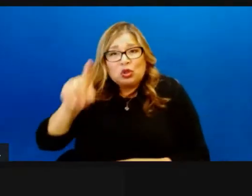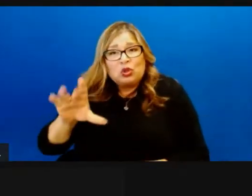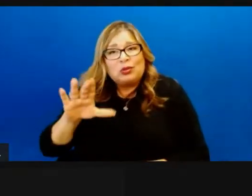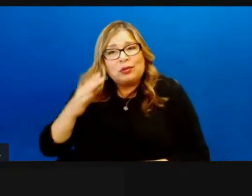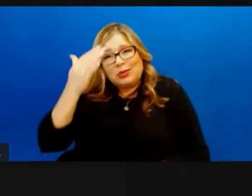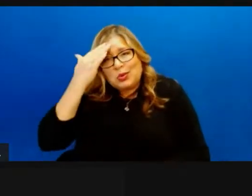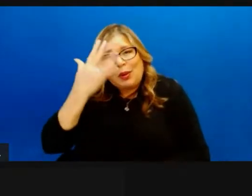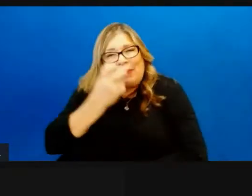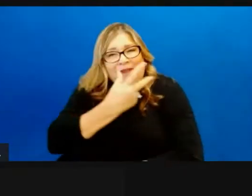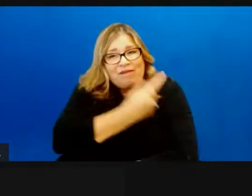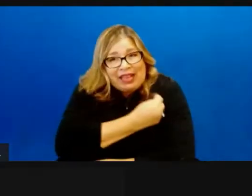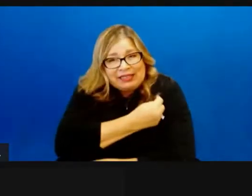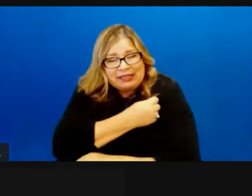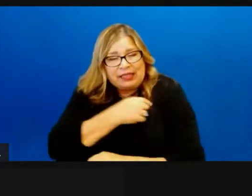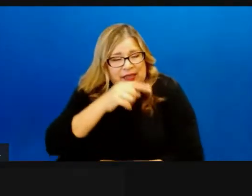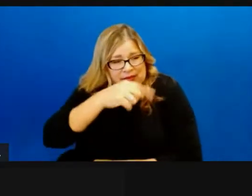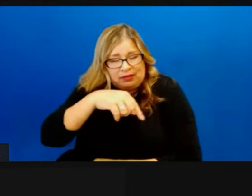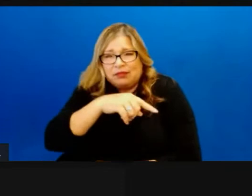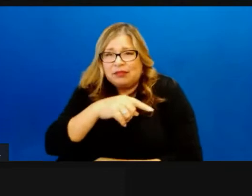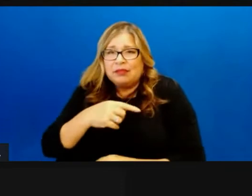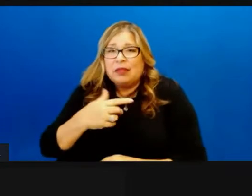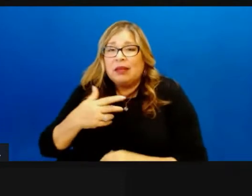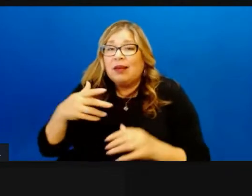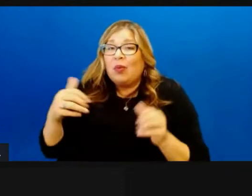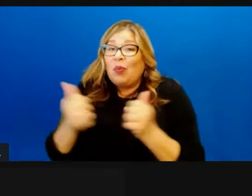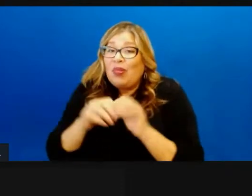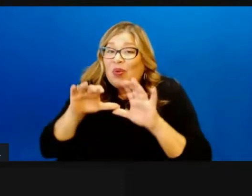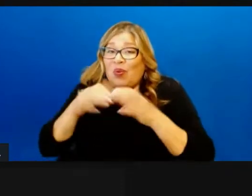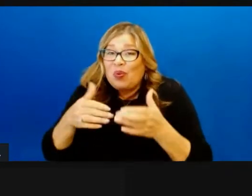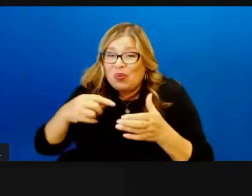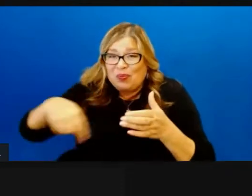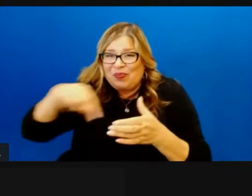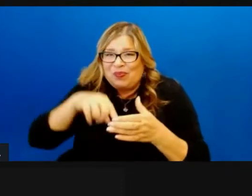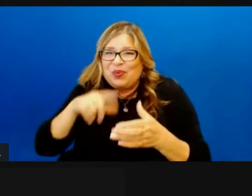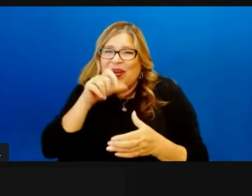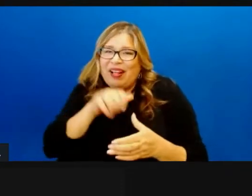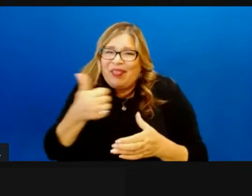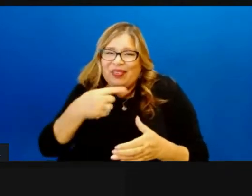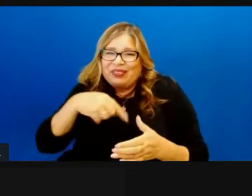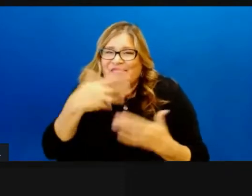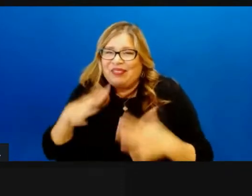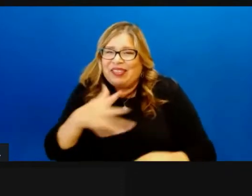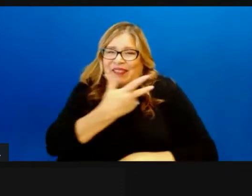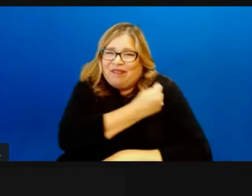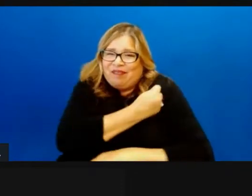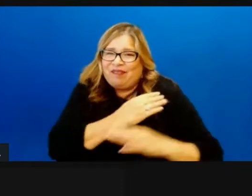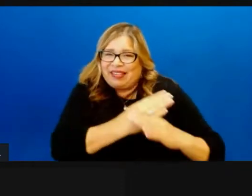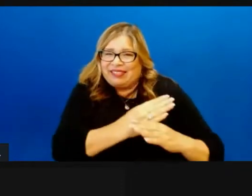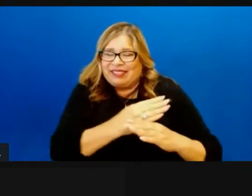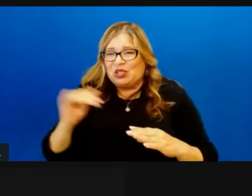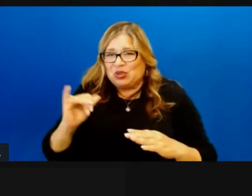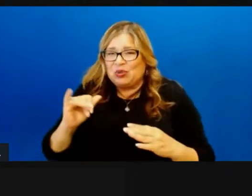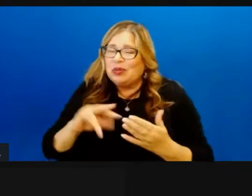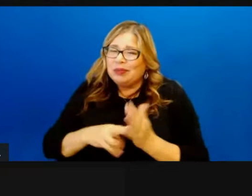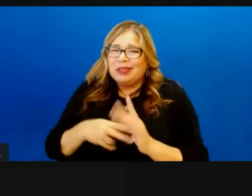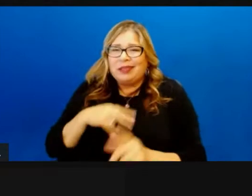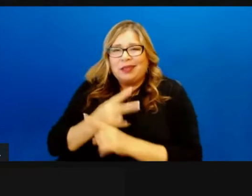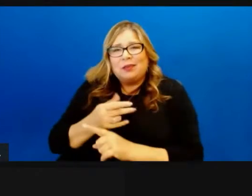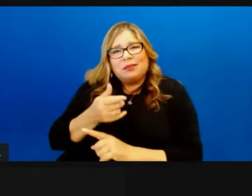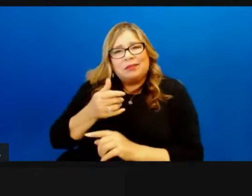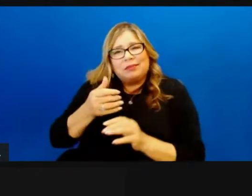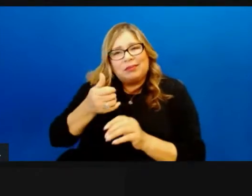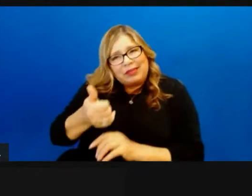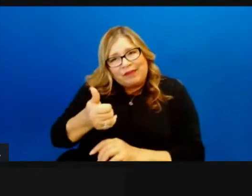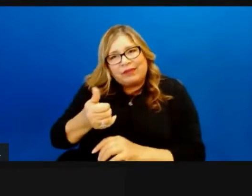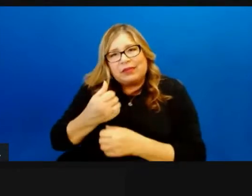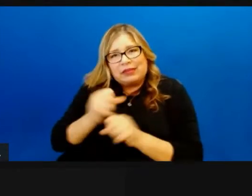are vaccinated as well. And I think that will help keep people safe and keep people not just